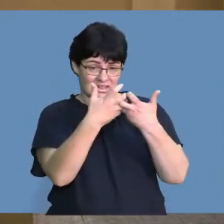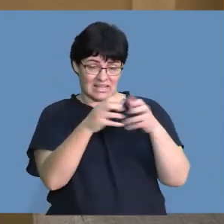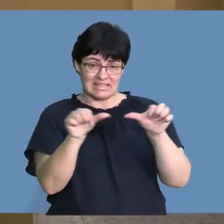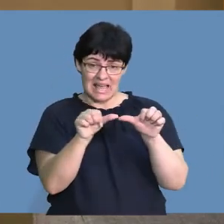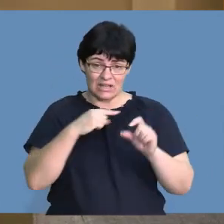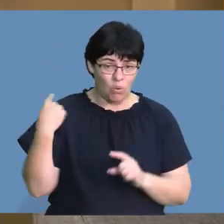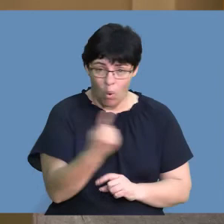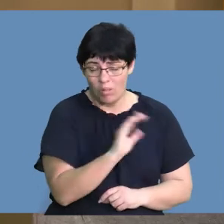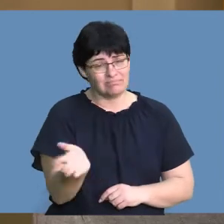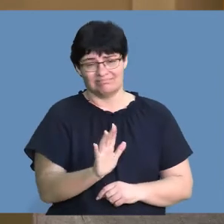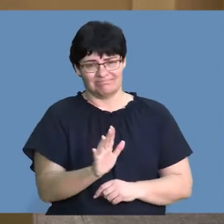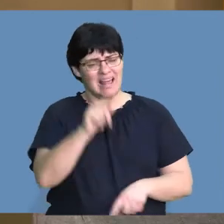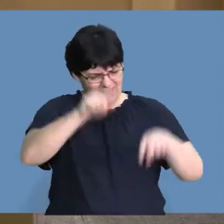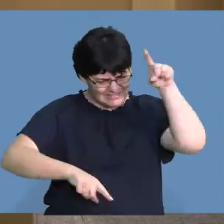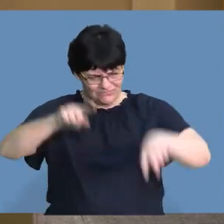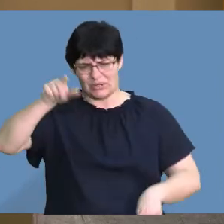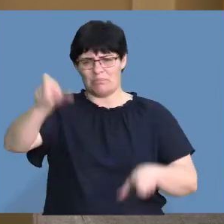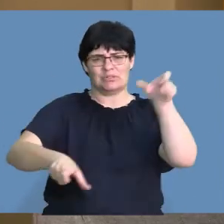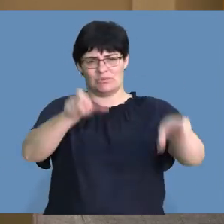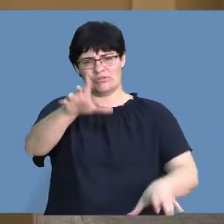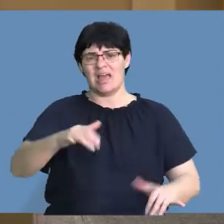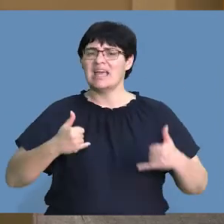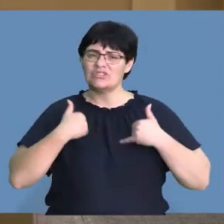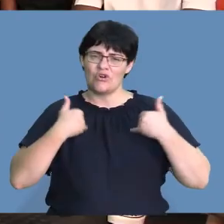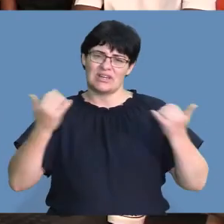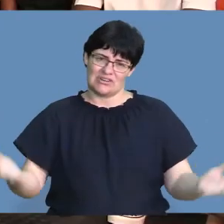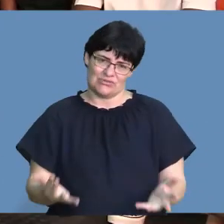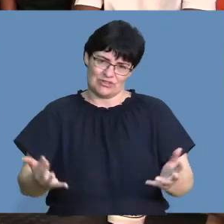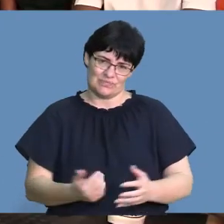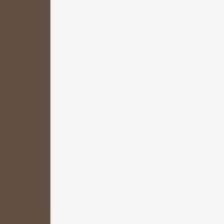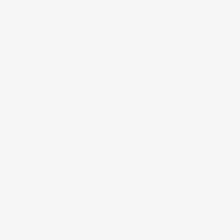one size doesn't fit all. Engage with them and encourage and enjoy.